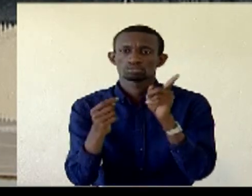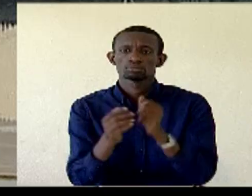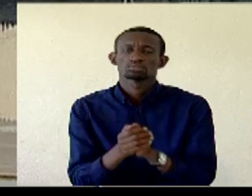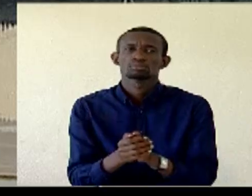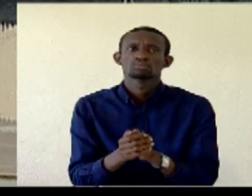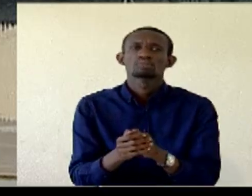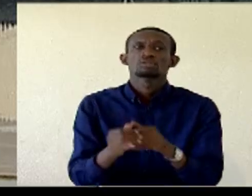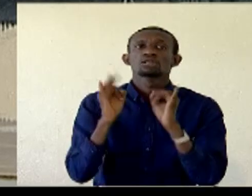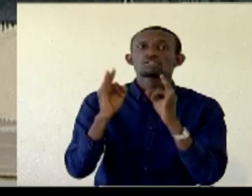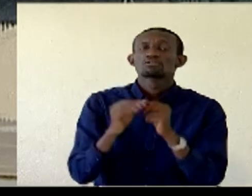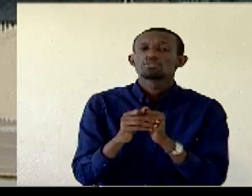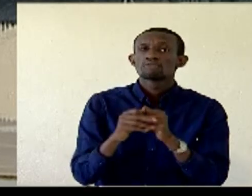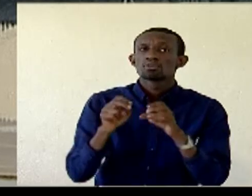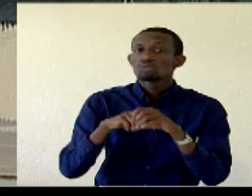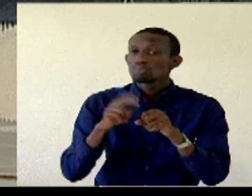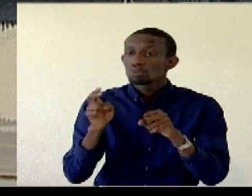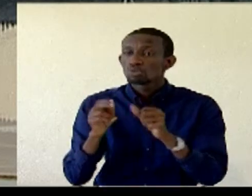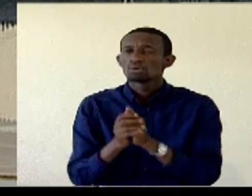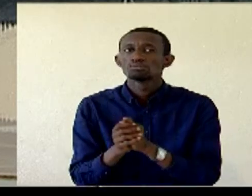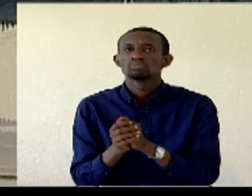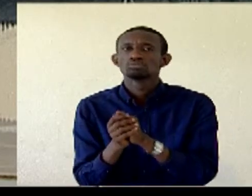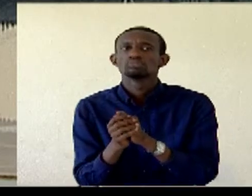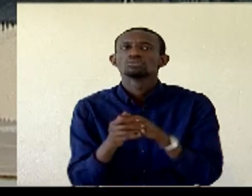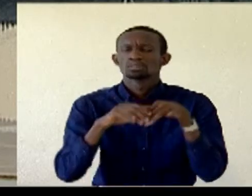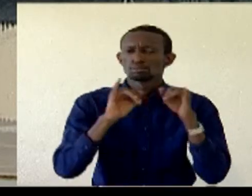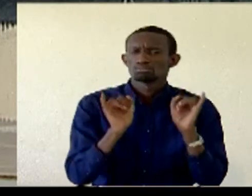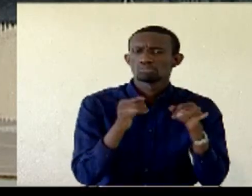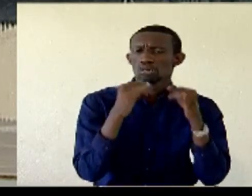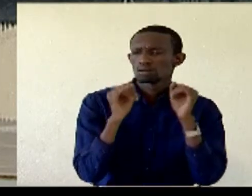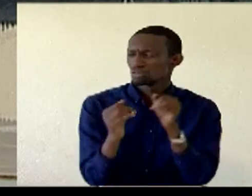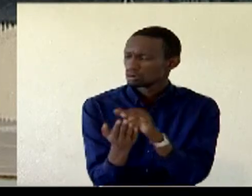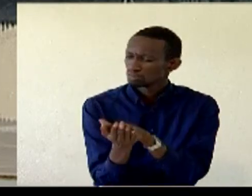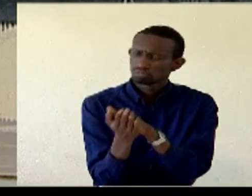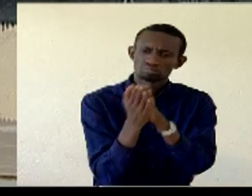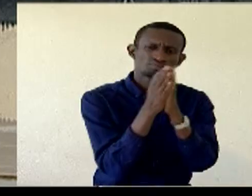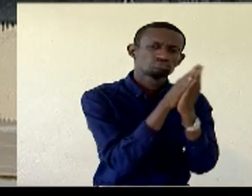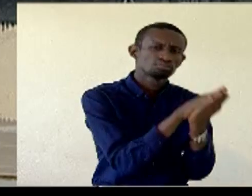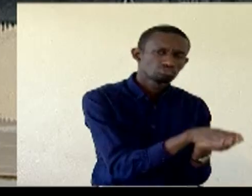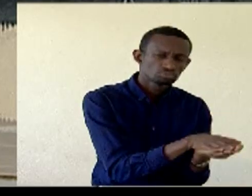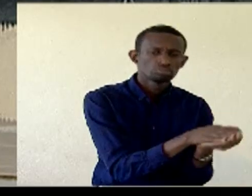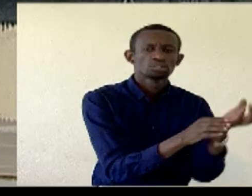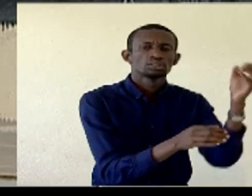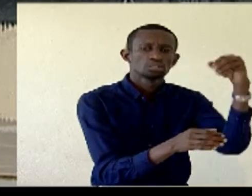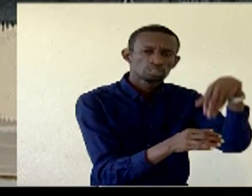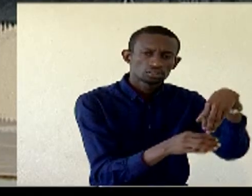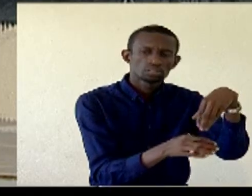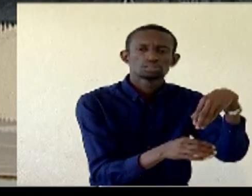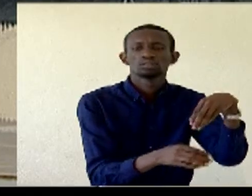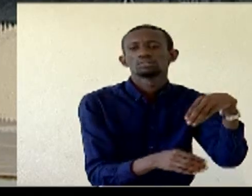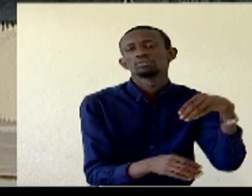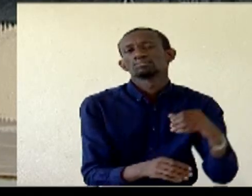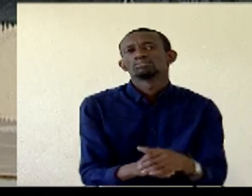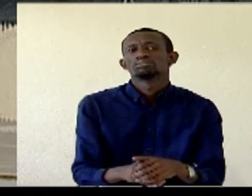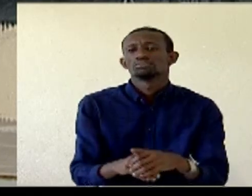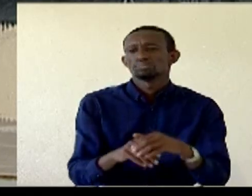now tend to come back inside the ring. So when they come back inside the ring,